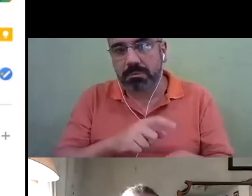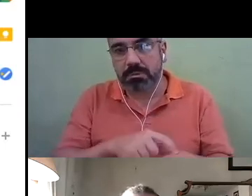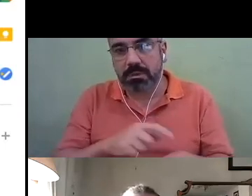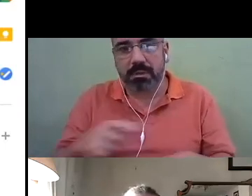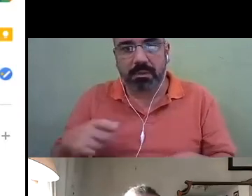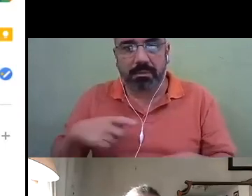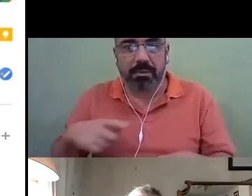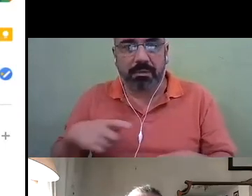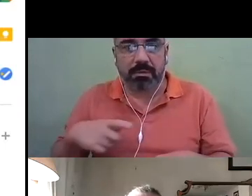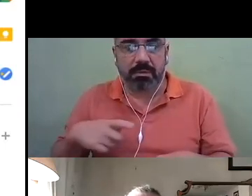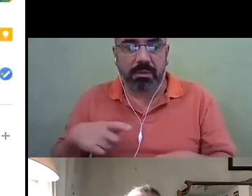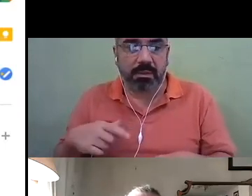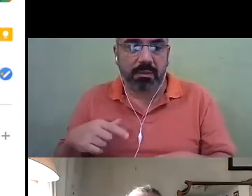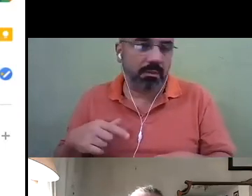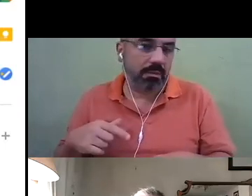weeks ago.